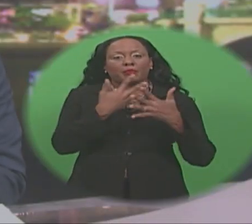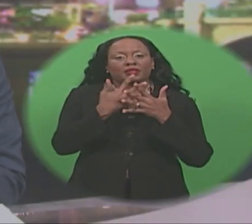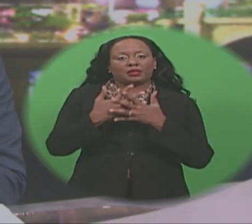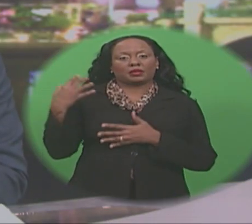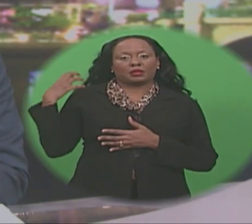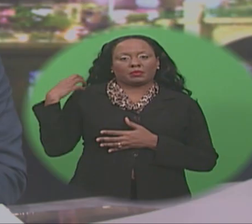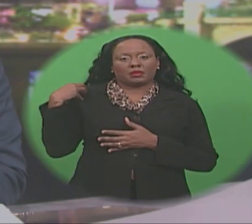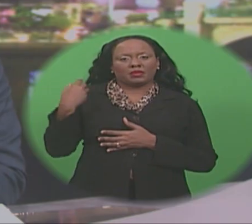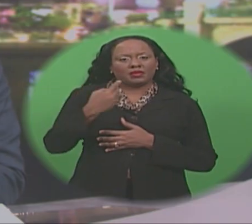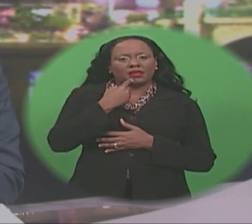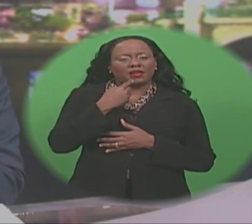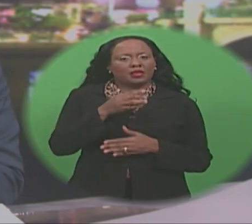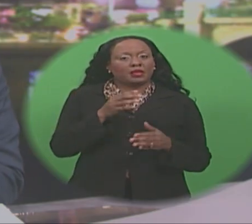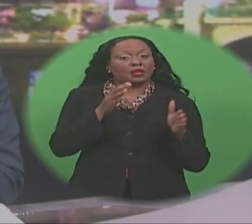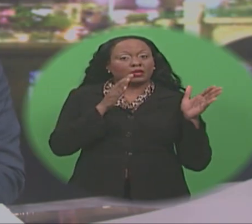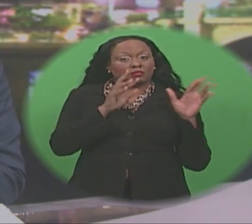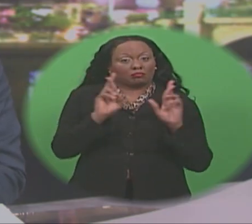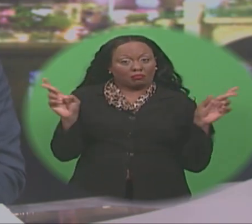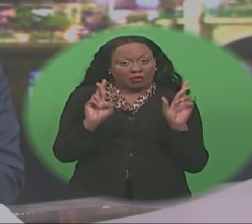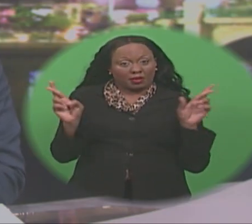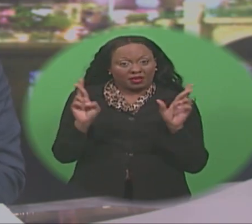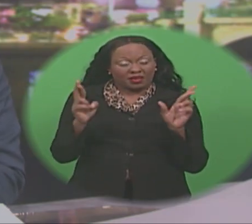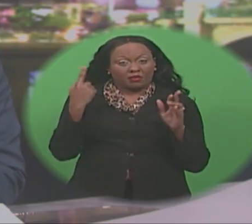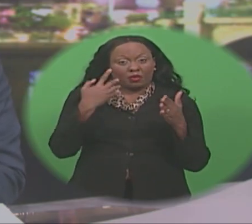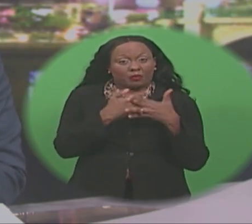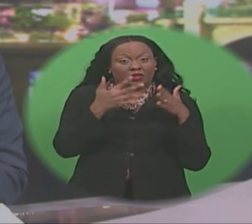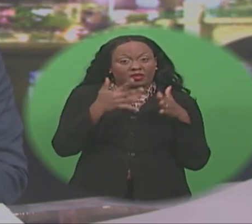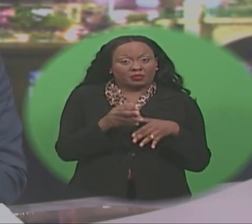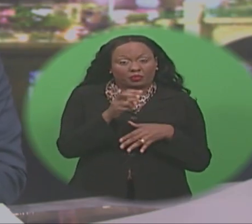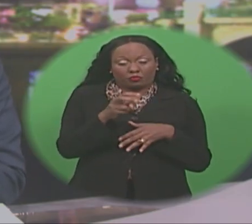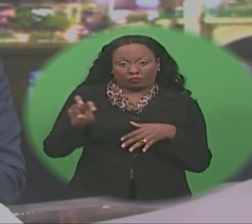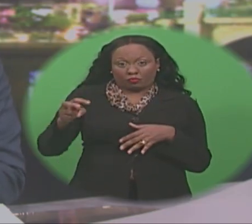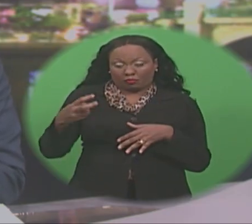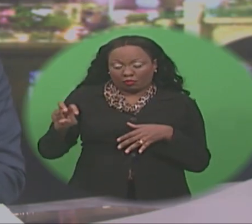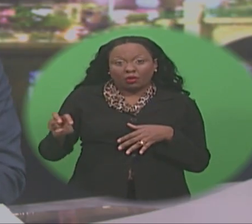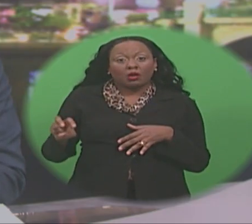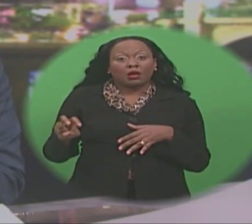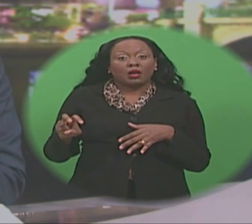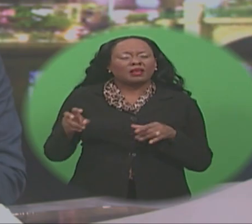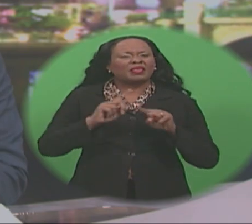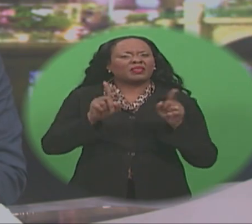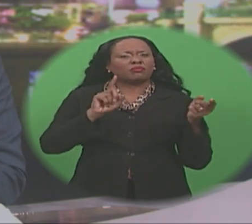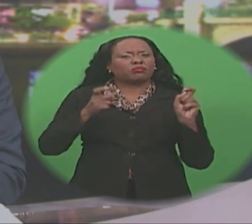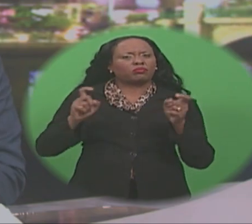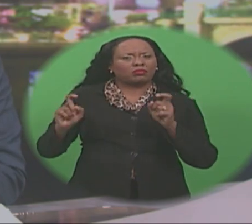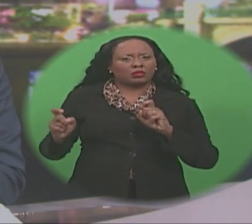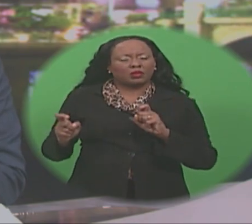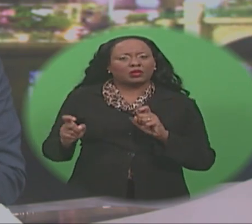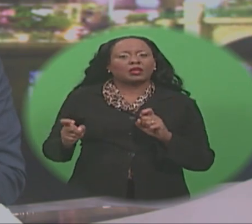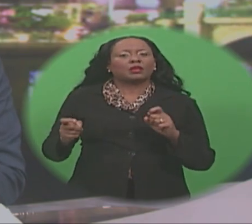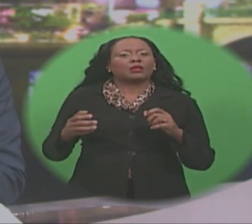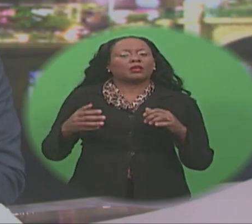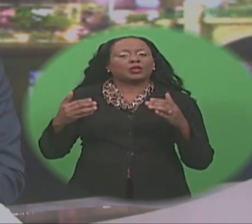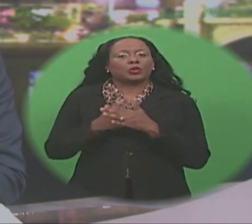Gerard Wilson says he is more prepared to make prisoner transfers and adjustments as is required. Now the